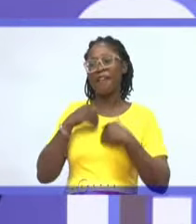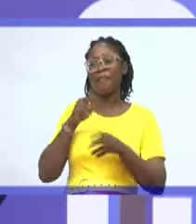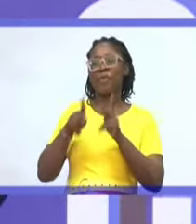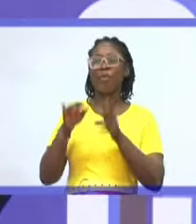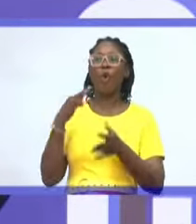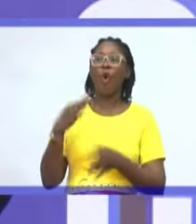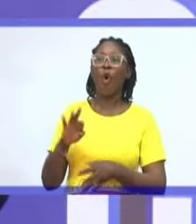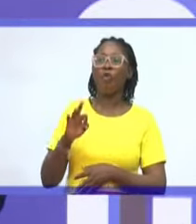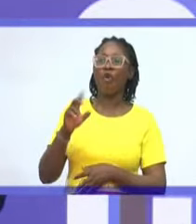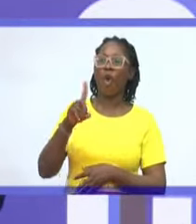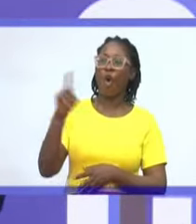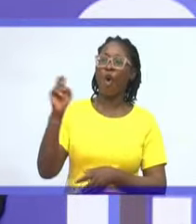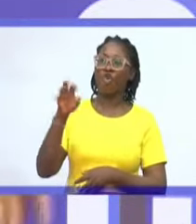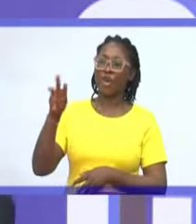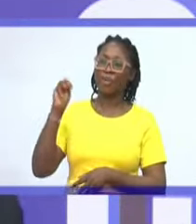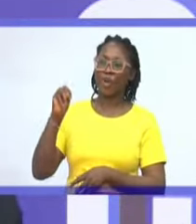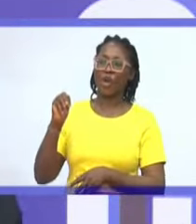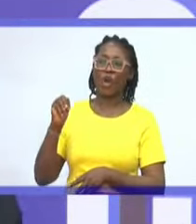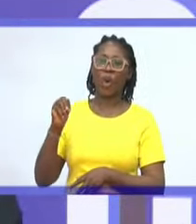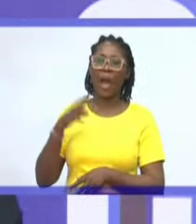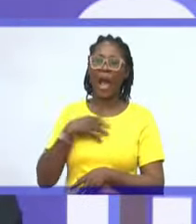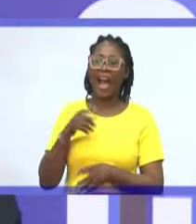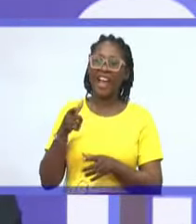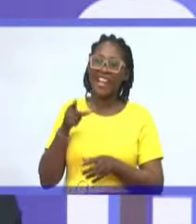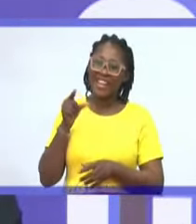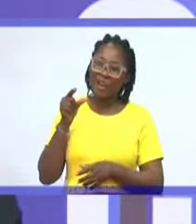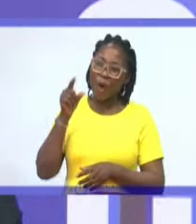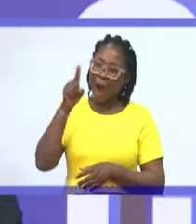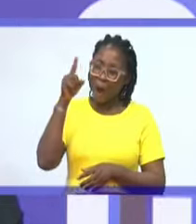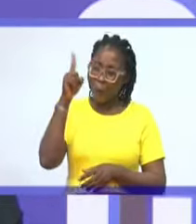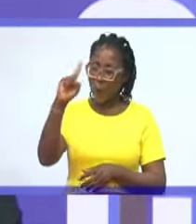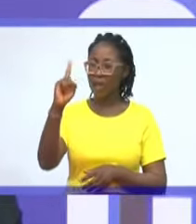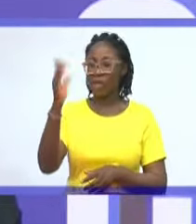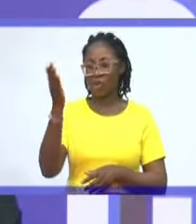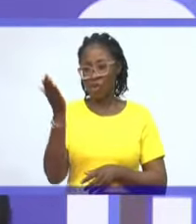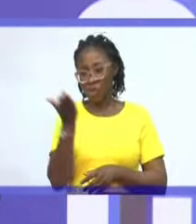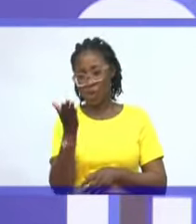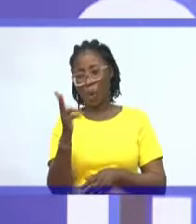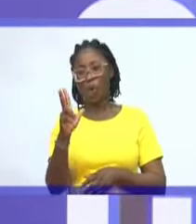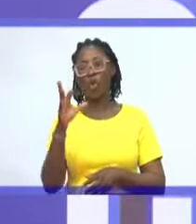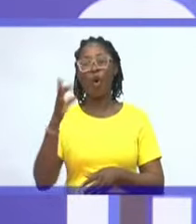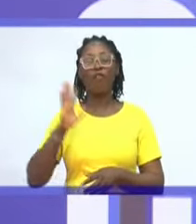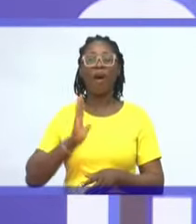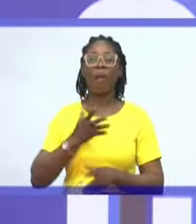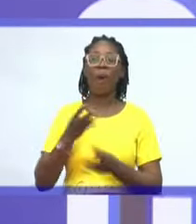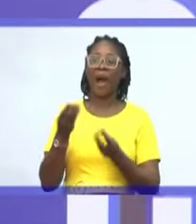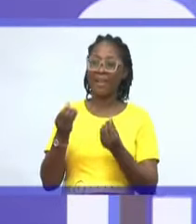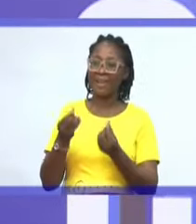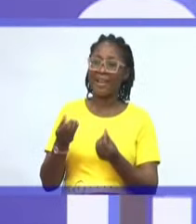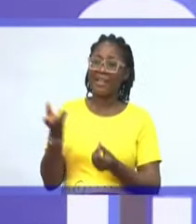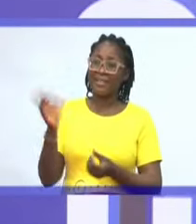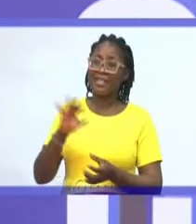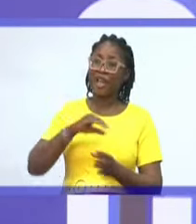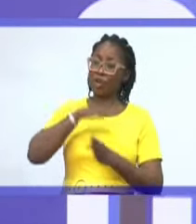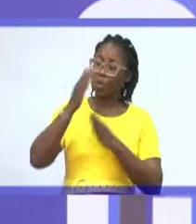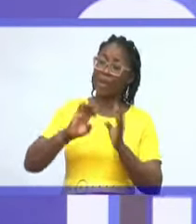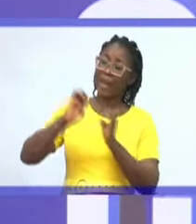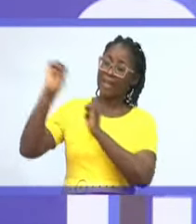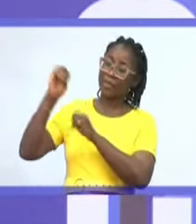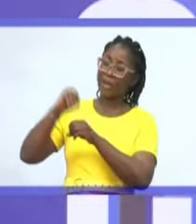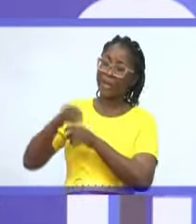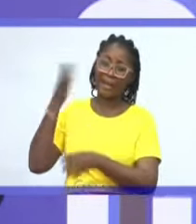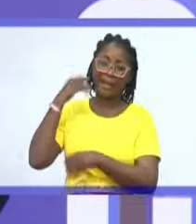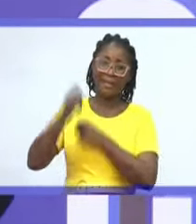on 331,000 square kilometers, a third of our land. Their total export last year, or 2021, is